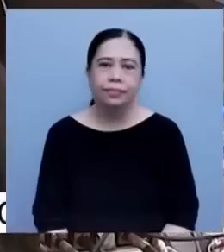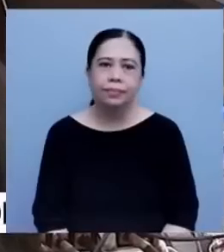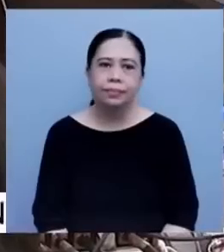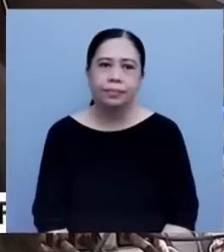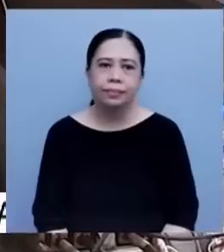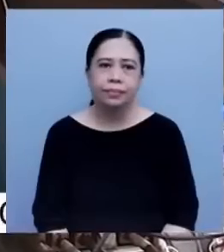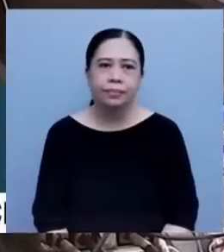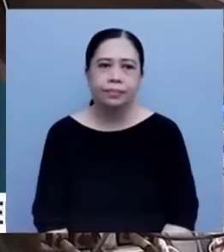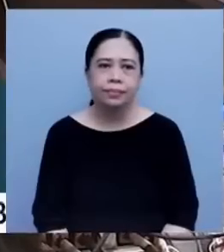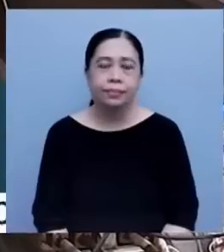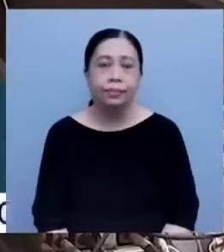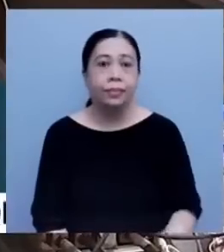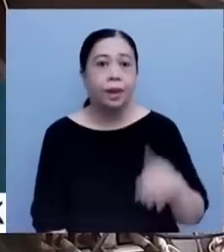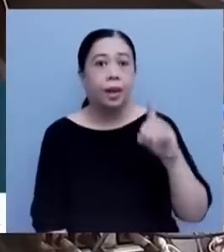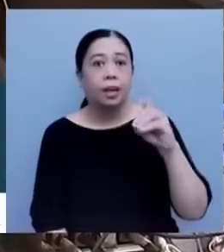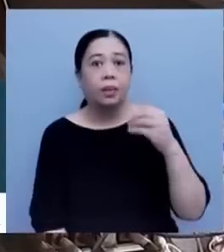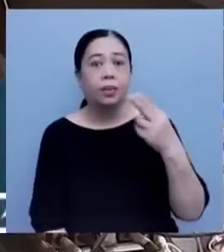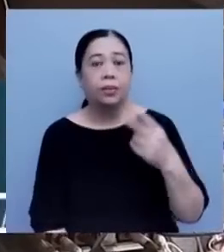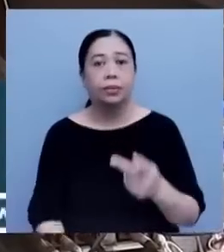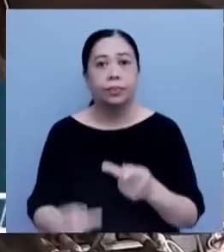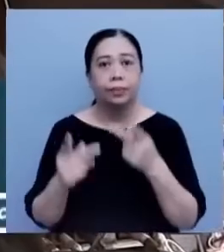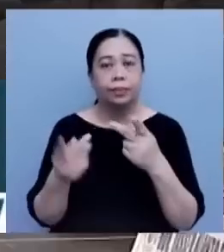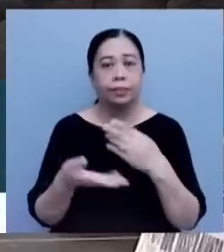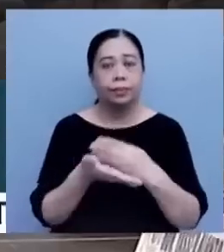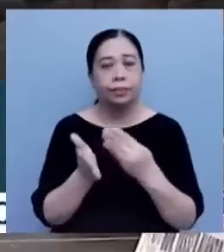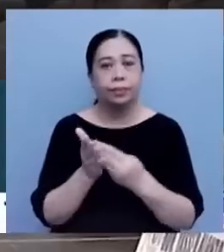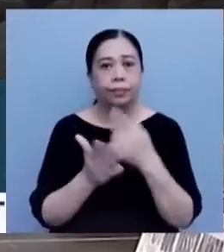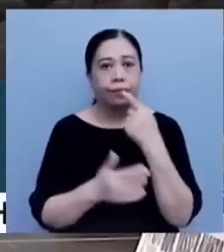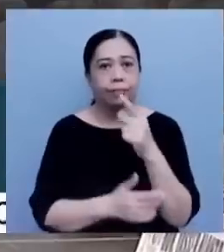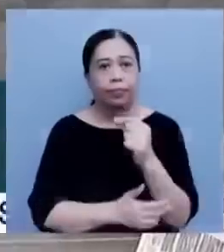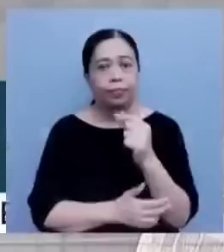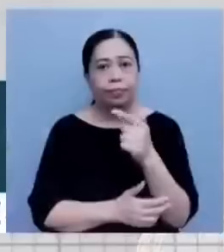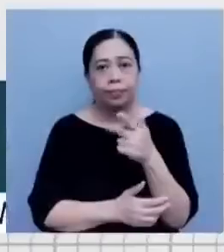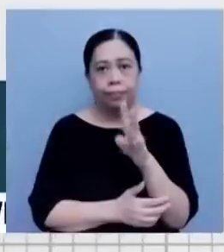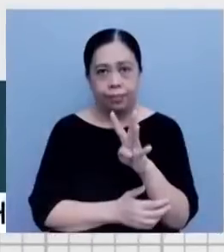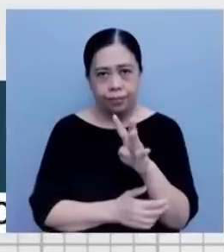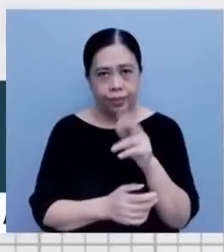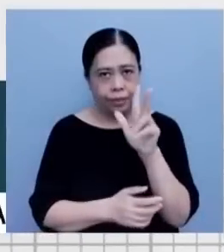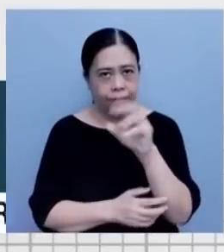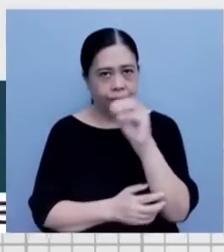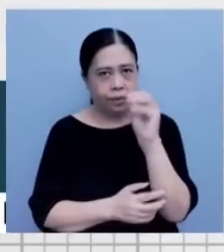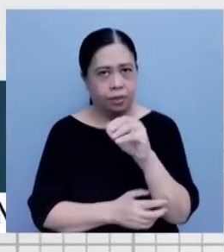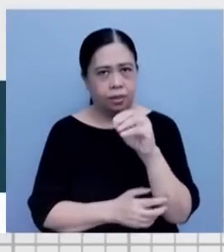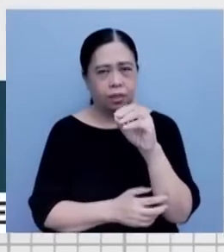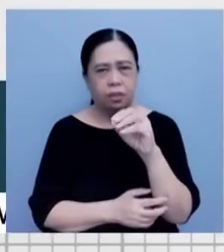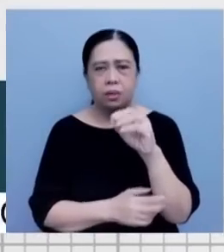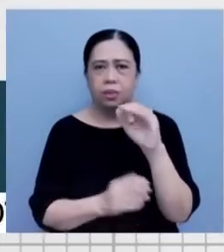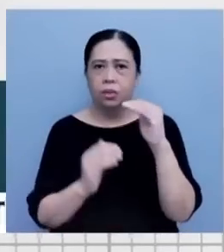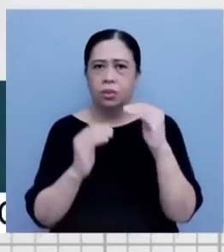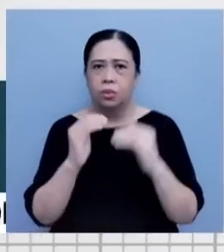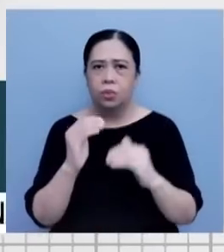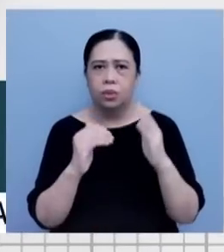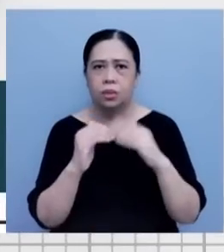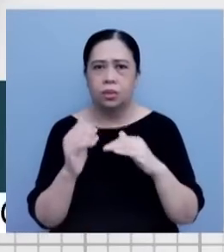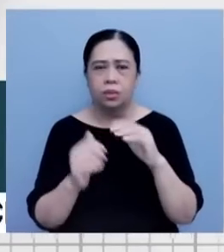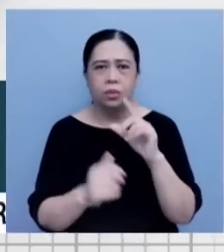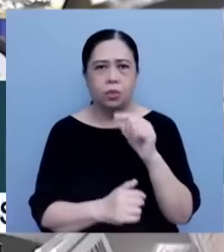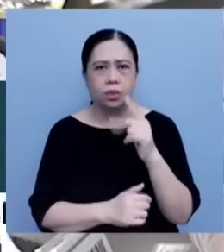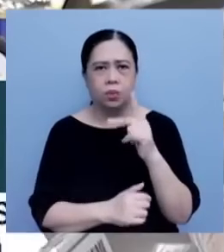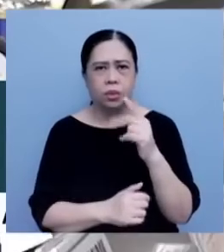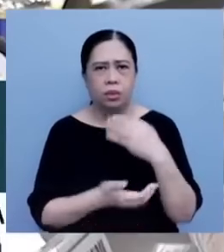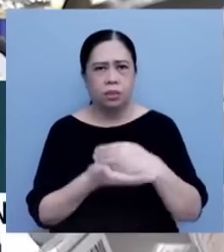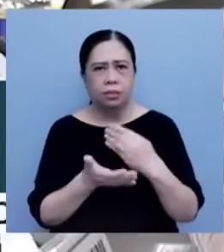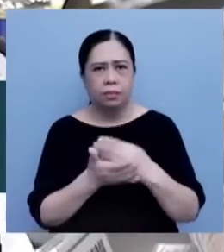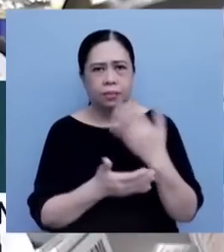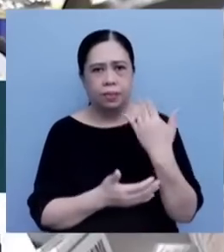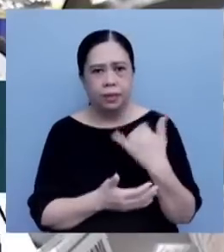The Health Department's proposed budget for 2024 is 3% lower compared to its 2023 budget. This